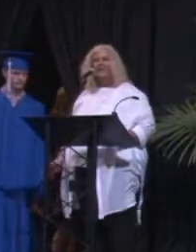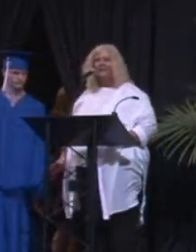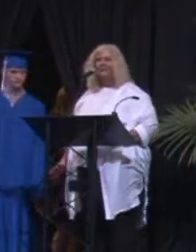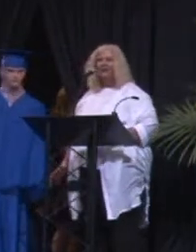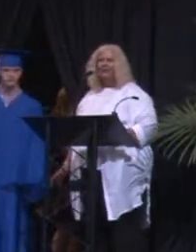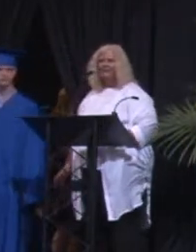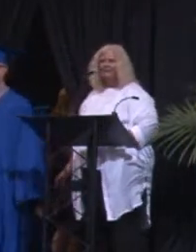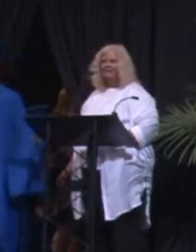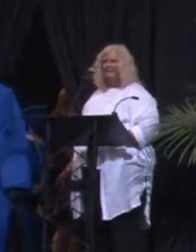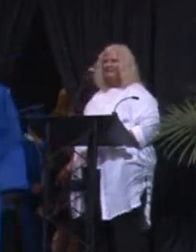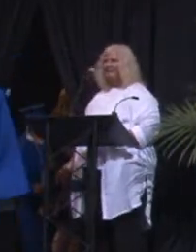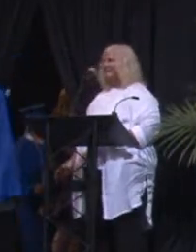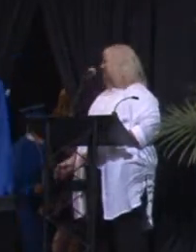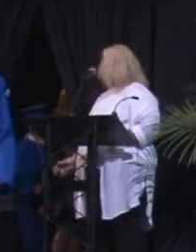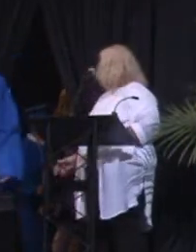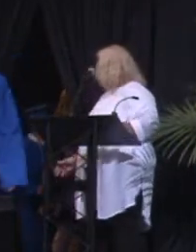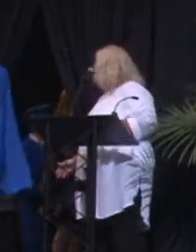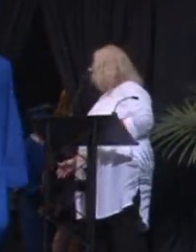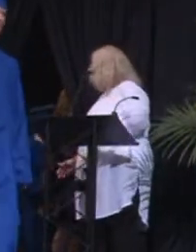Blaine Lall.